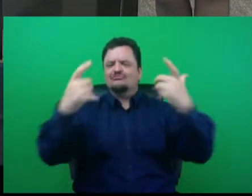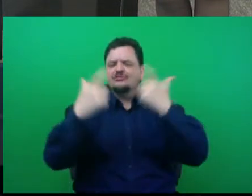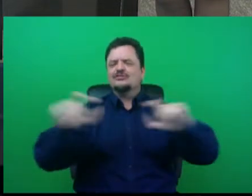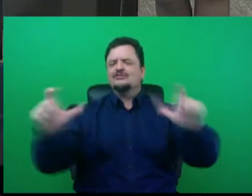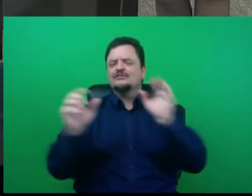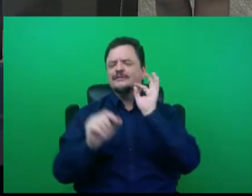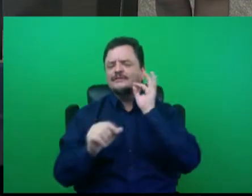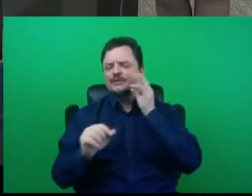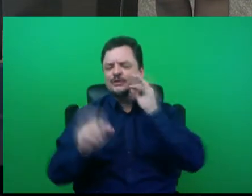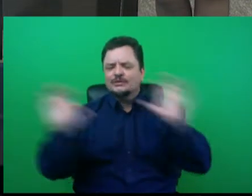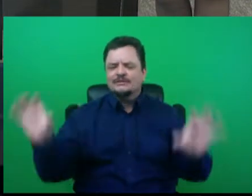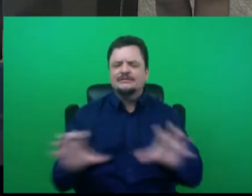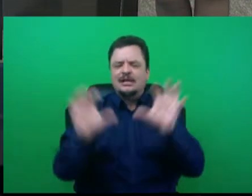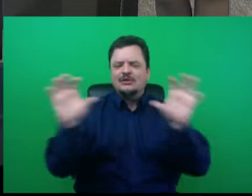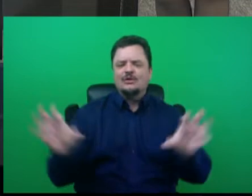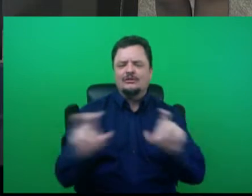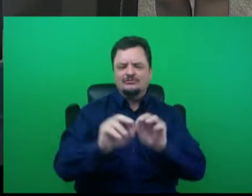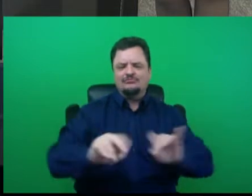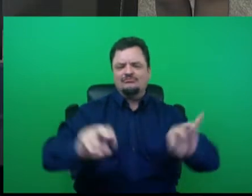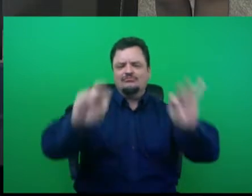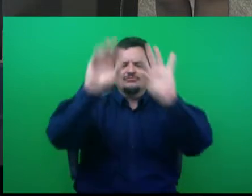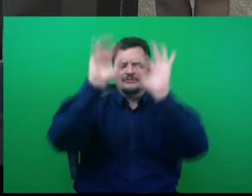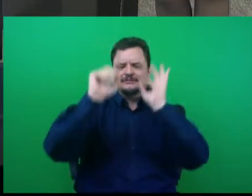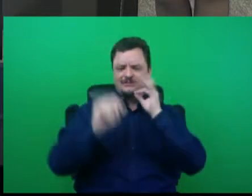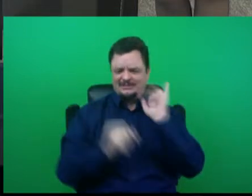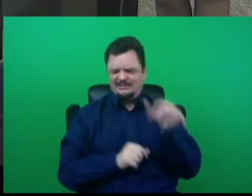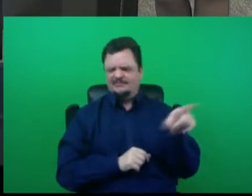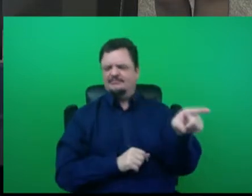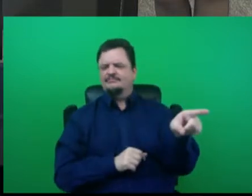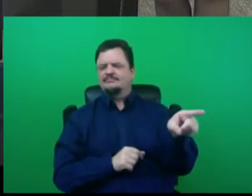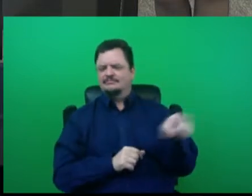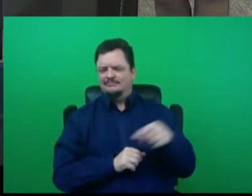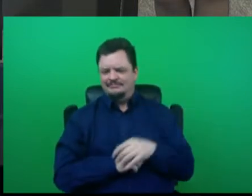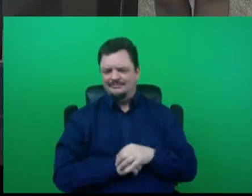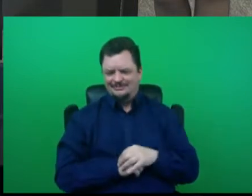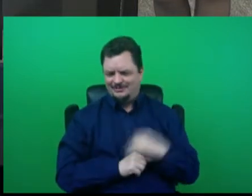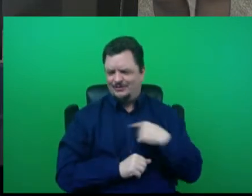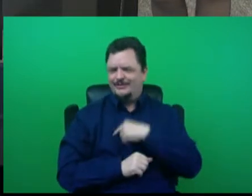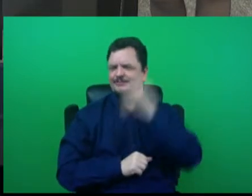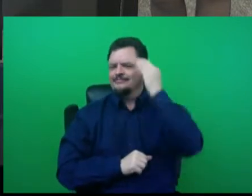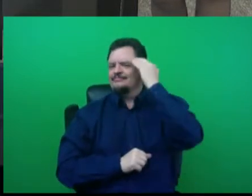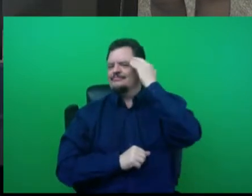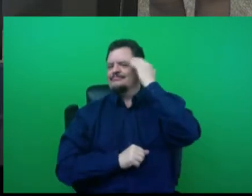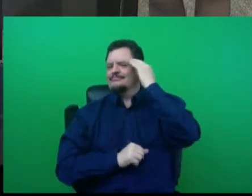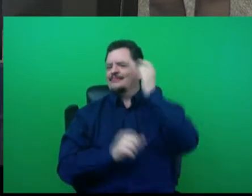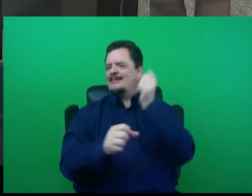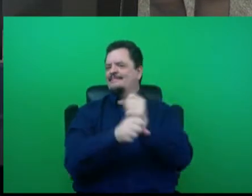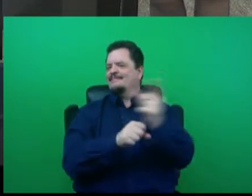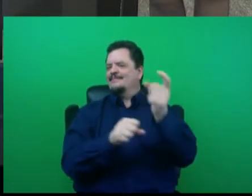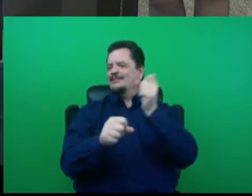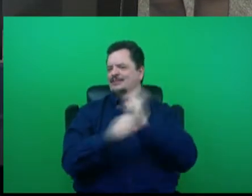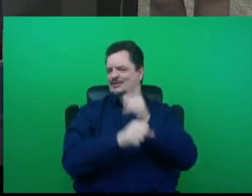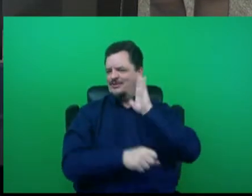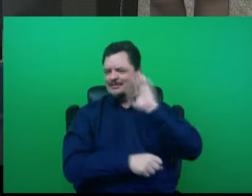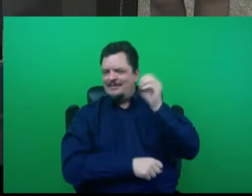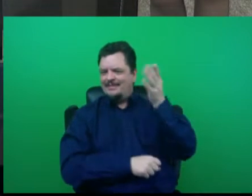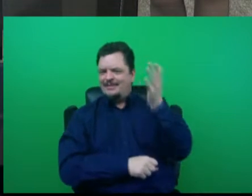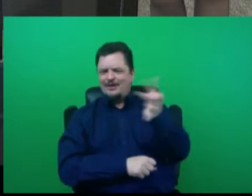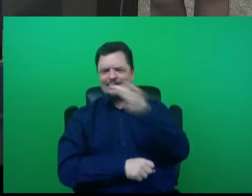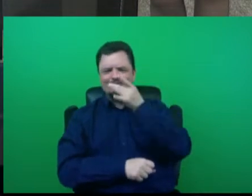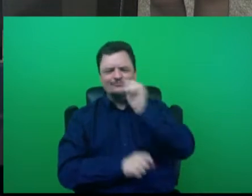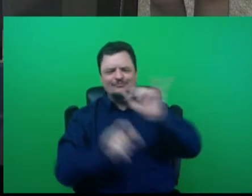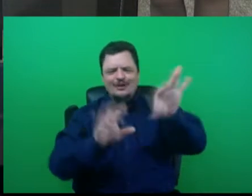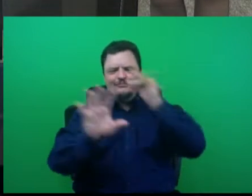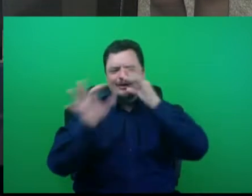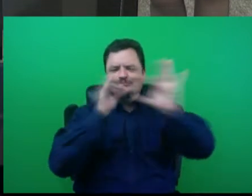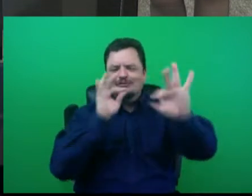that is always something that we know we can count on, and it's delicious as well. So